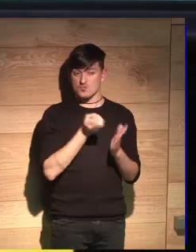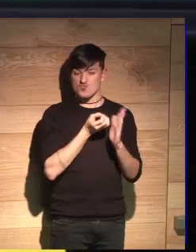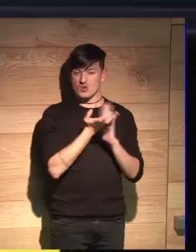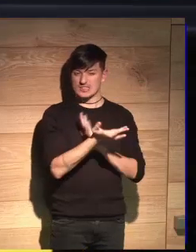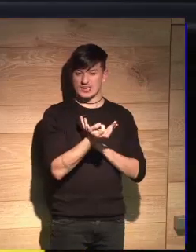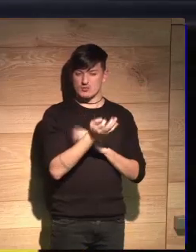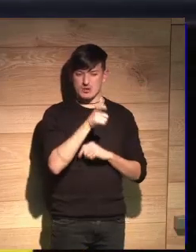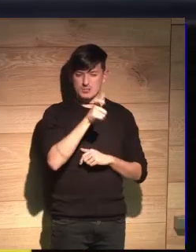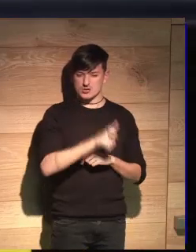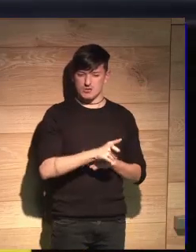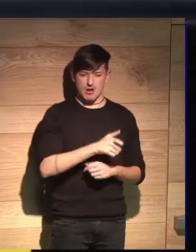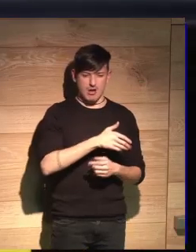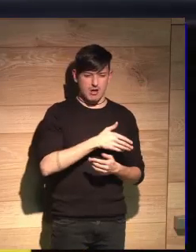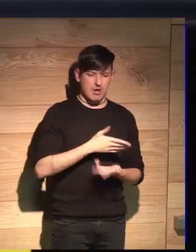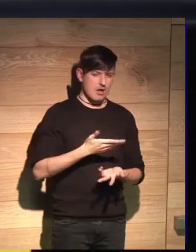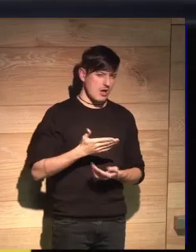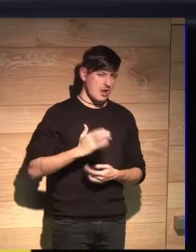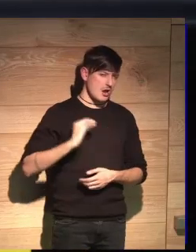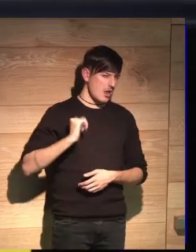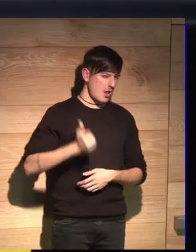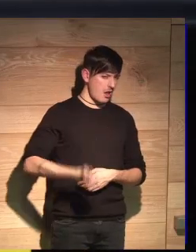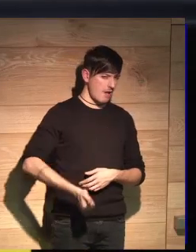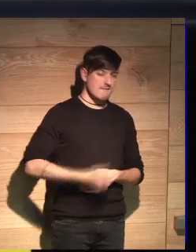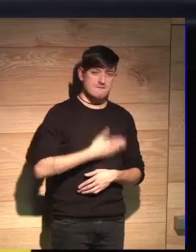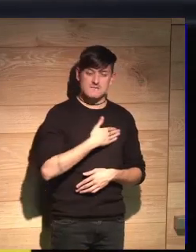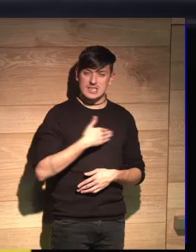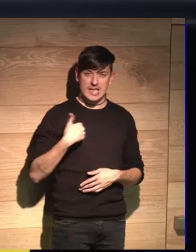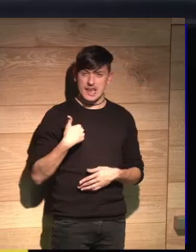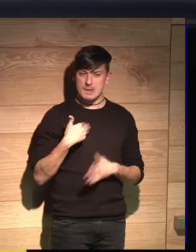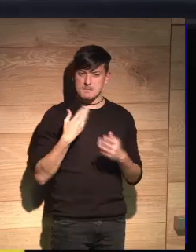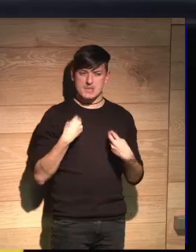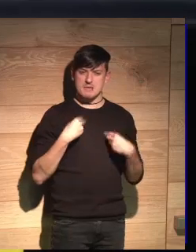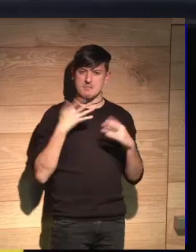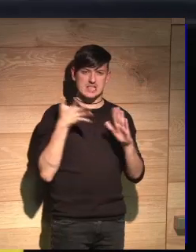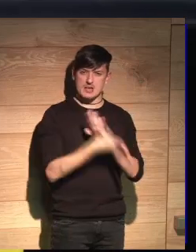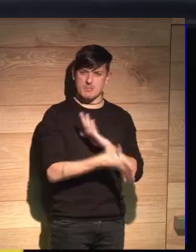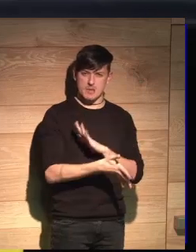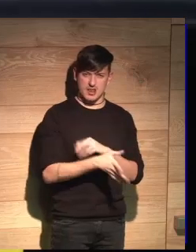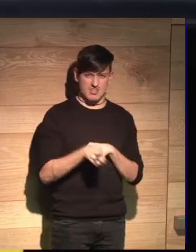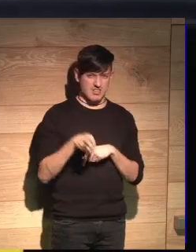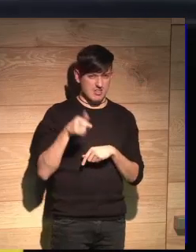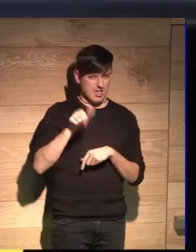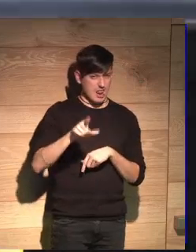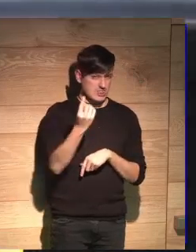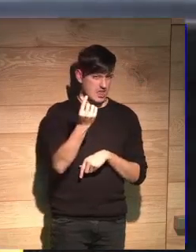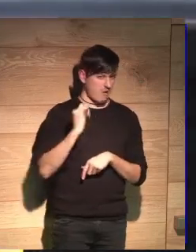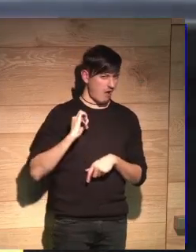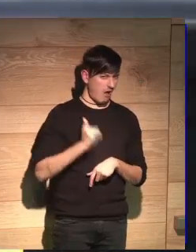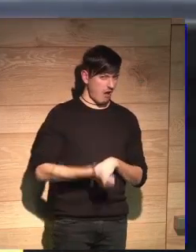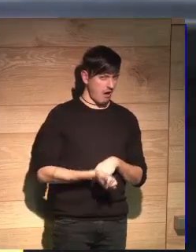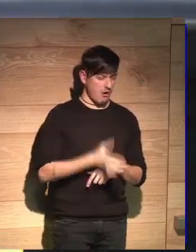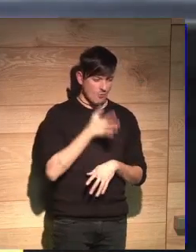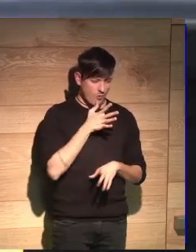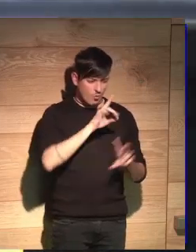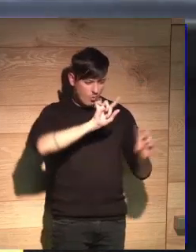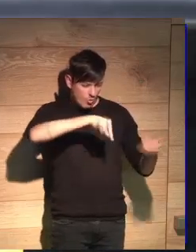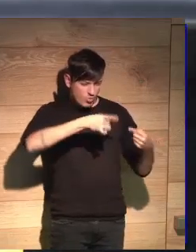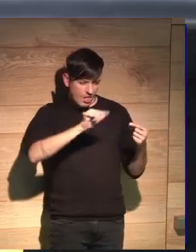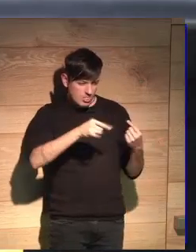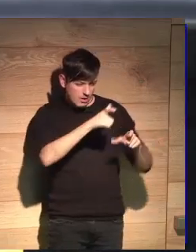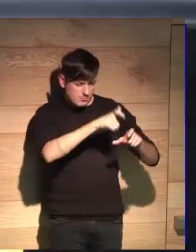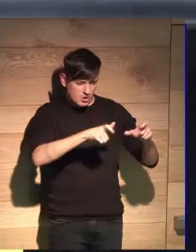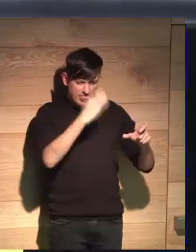which is a story of the multimillionaire who wants to be immortal. That is, he wants to live forever. And in order to do so, he